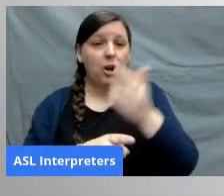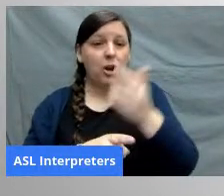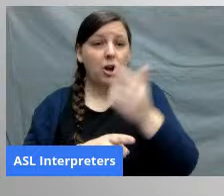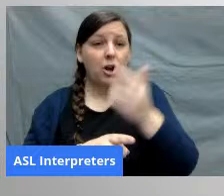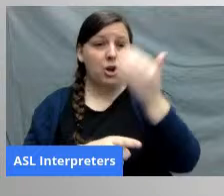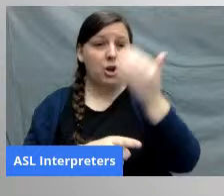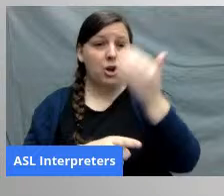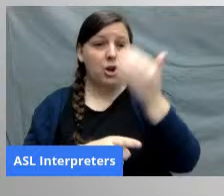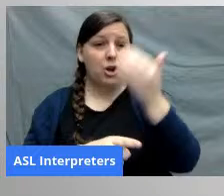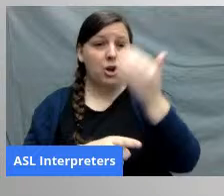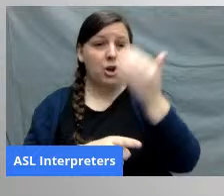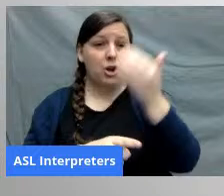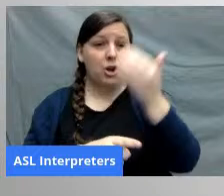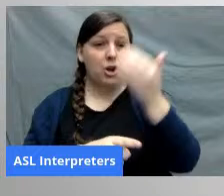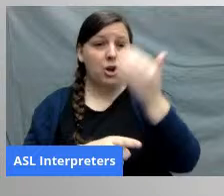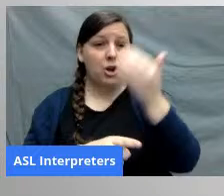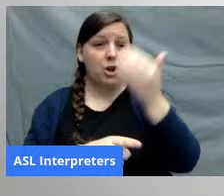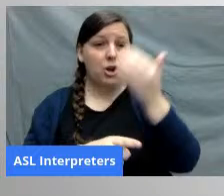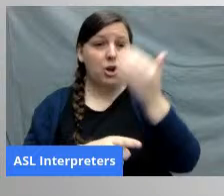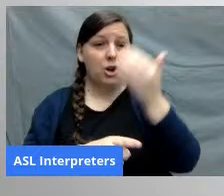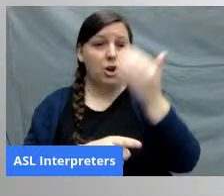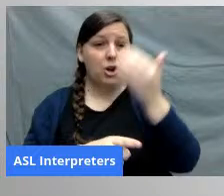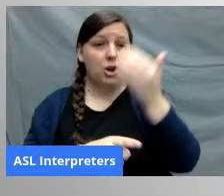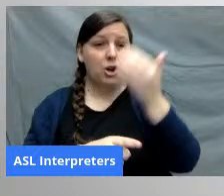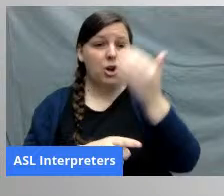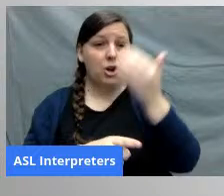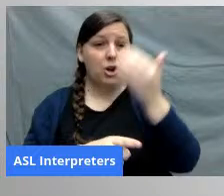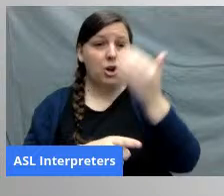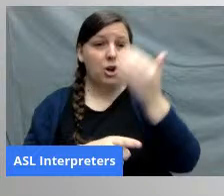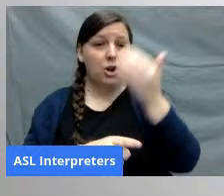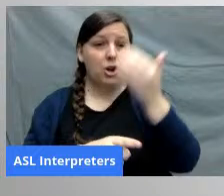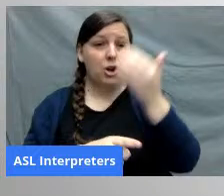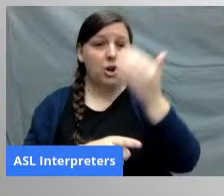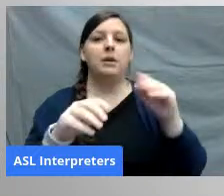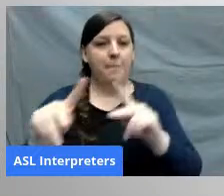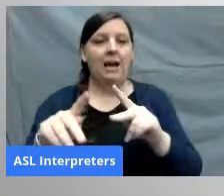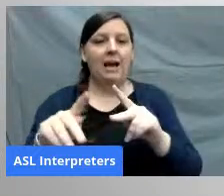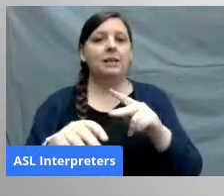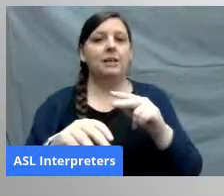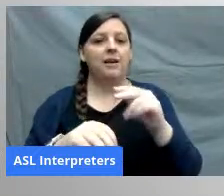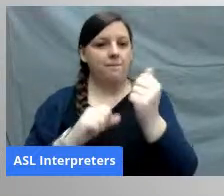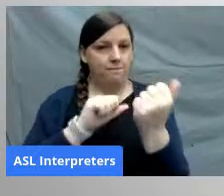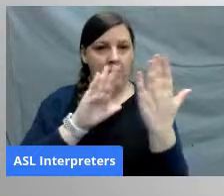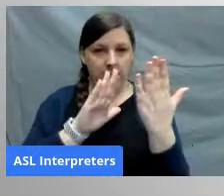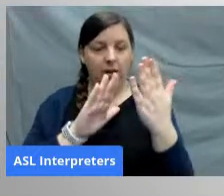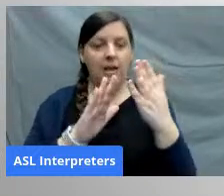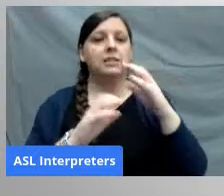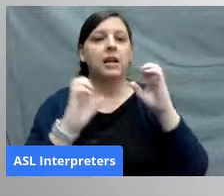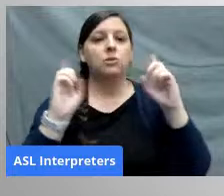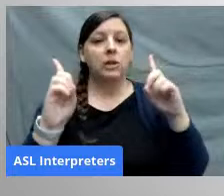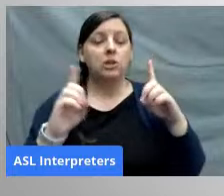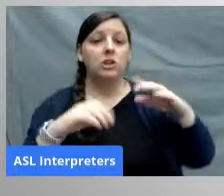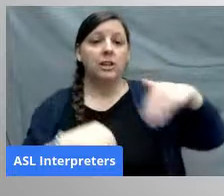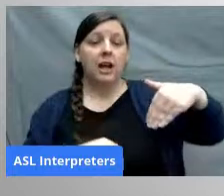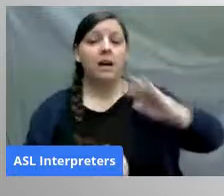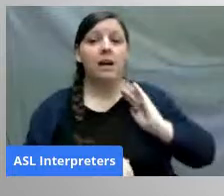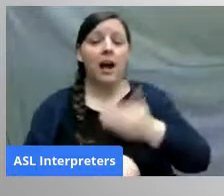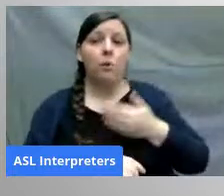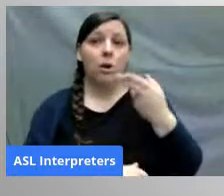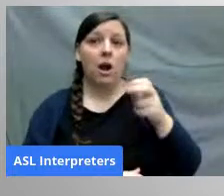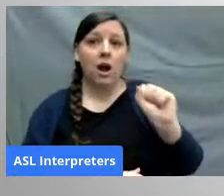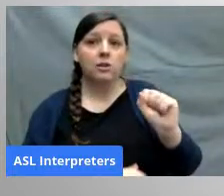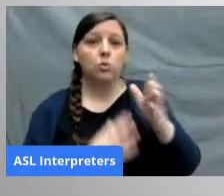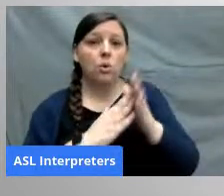have not had an opportunity to be back in the building yet. Our high school leaders are planning on a